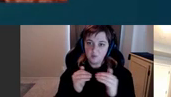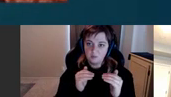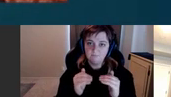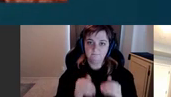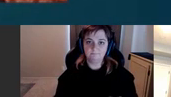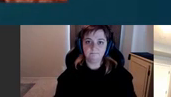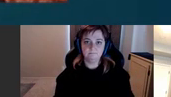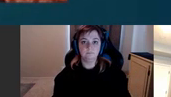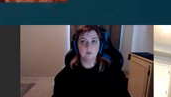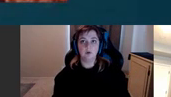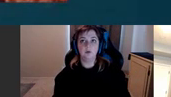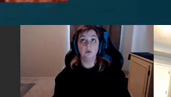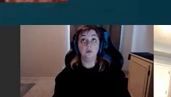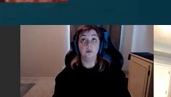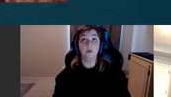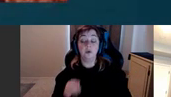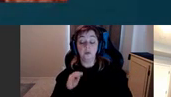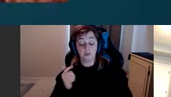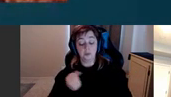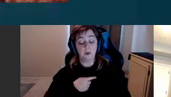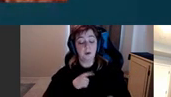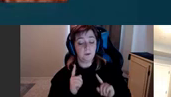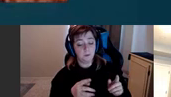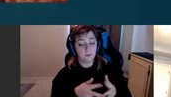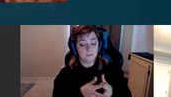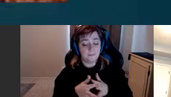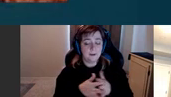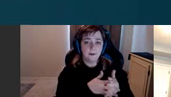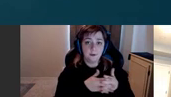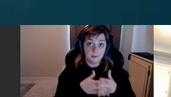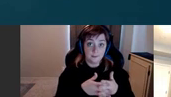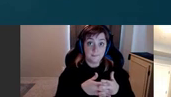So we eventually made it to America when I was one.